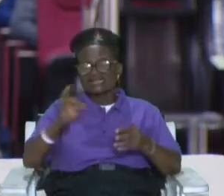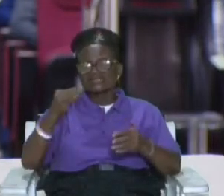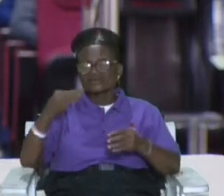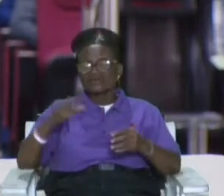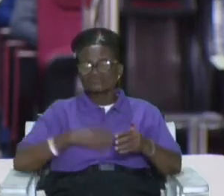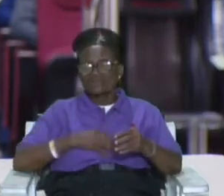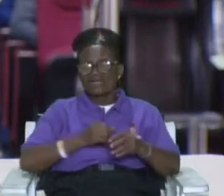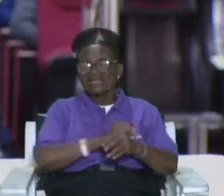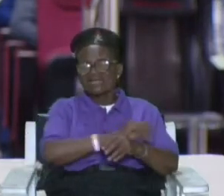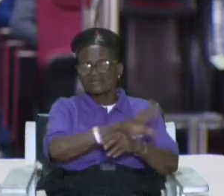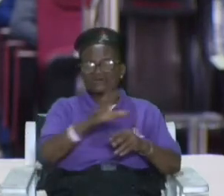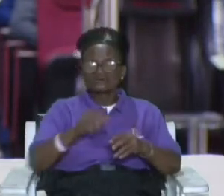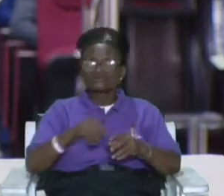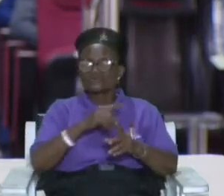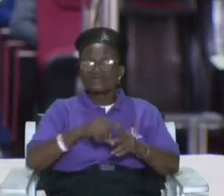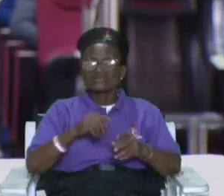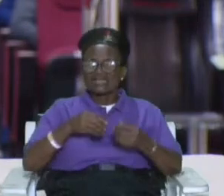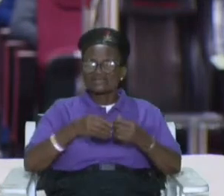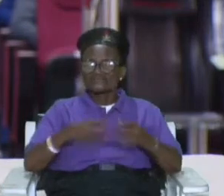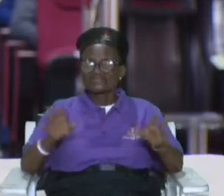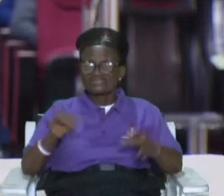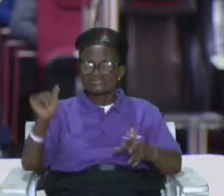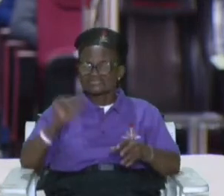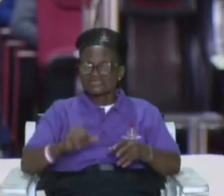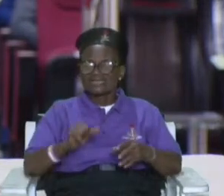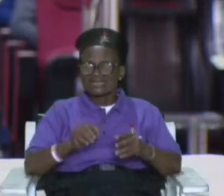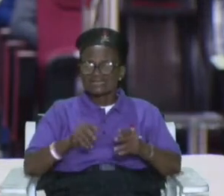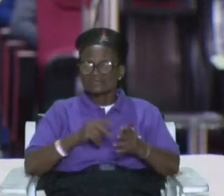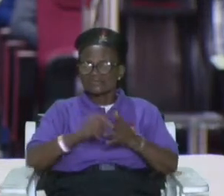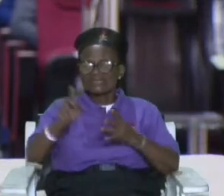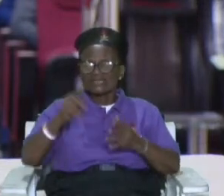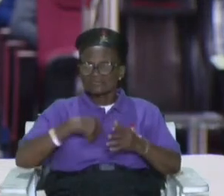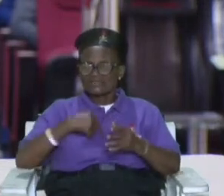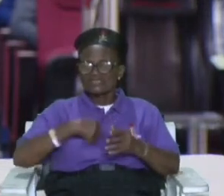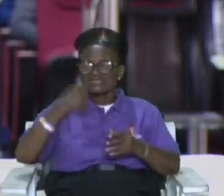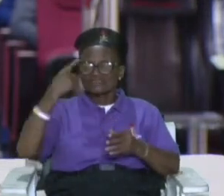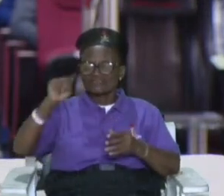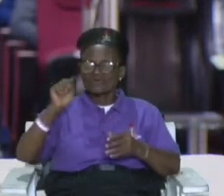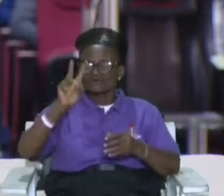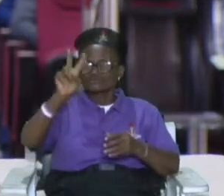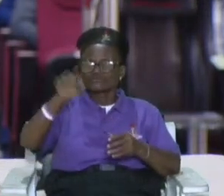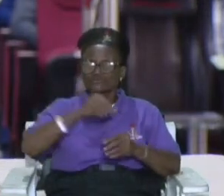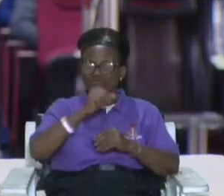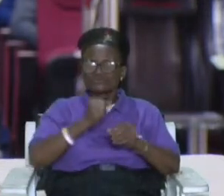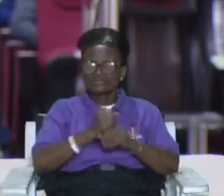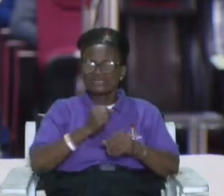me for 2 years, and that's the money I used to build my first house.